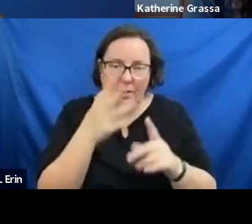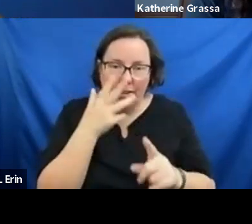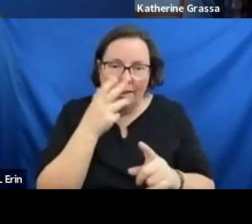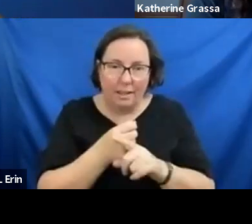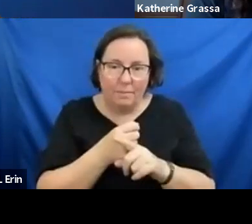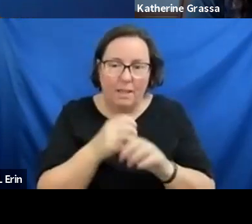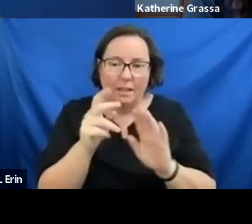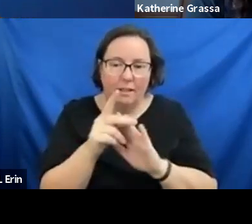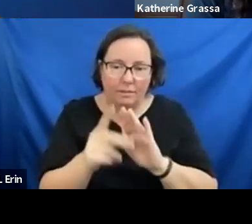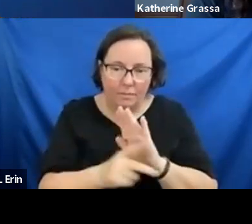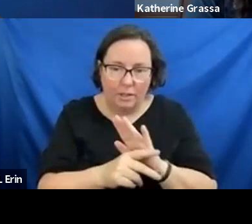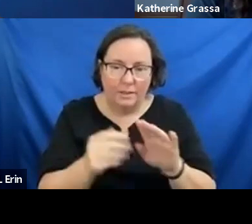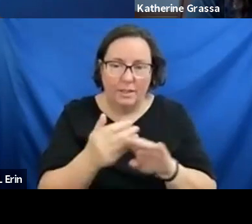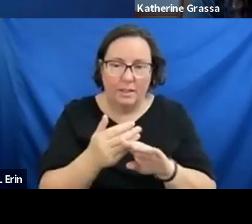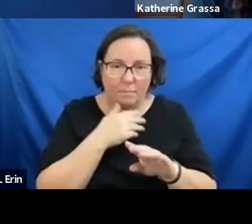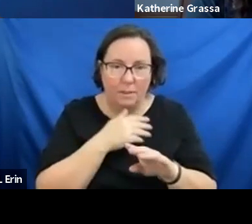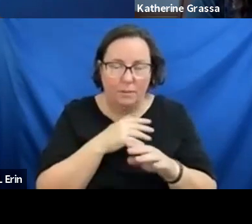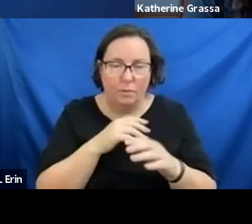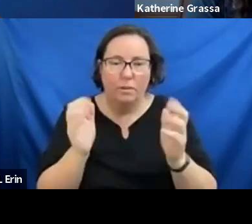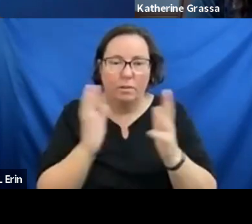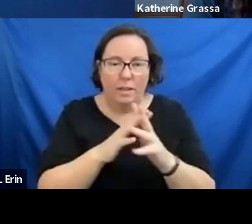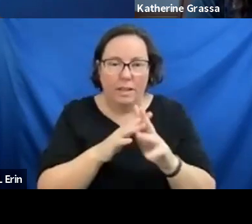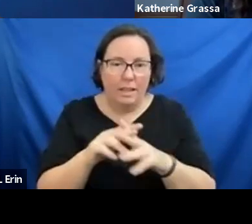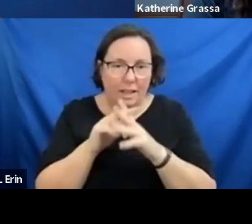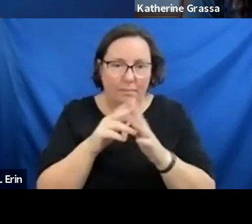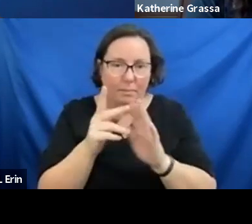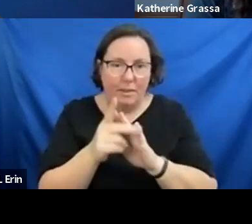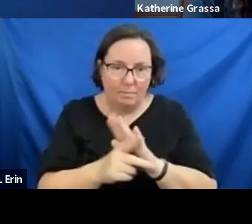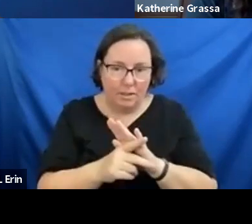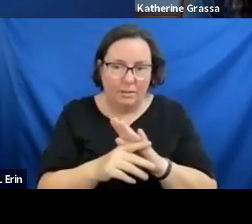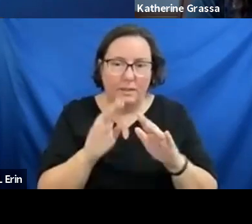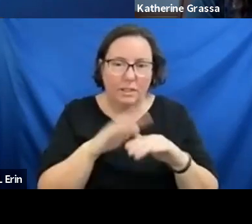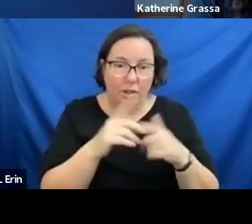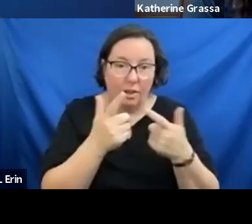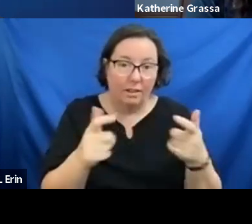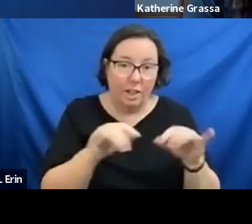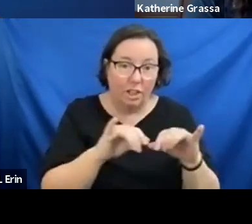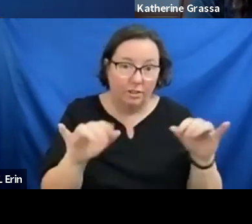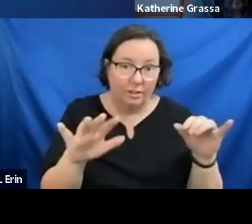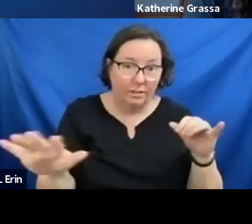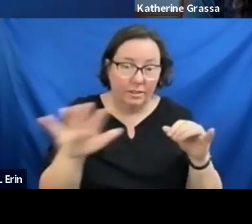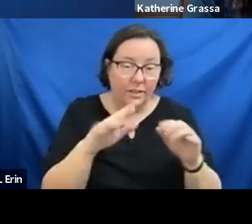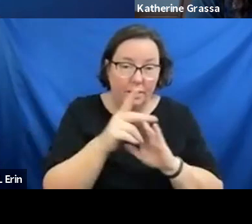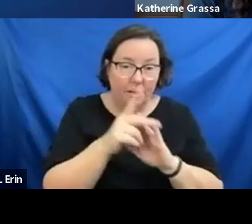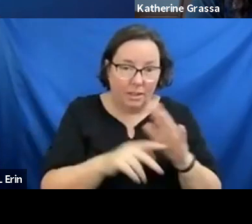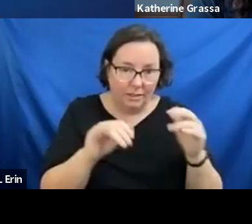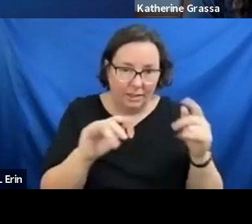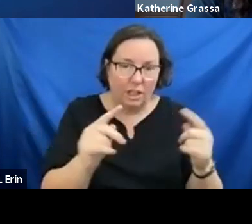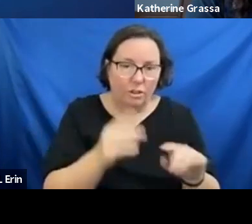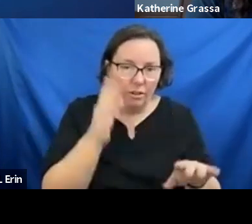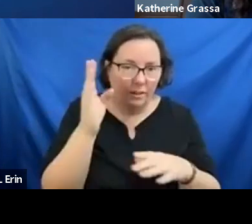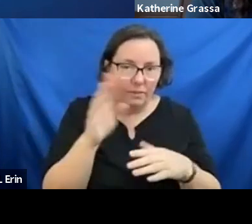of policy before implementing it. On a large scale, a bad policy can hurt the future of the